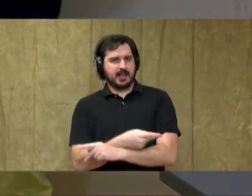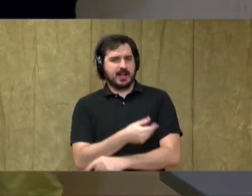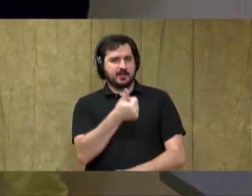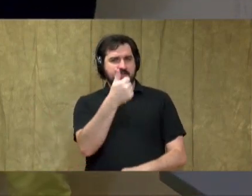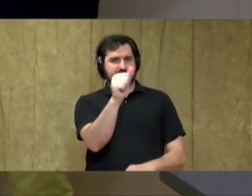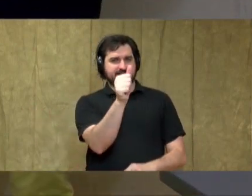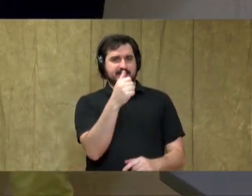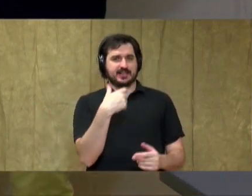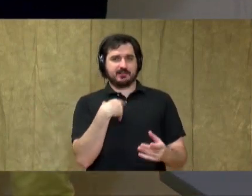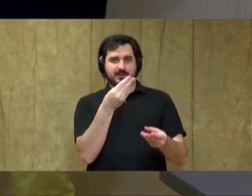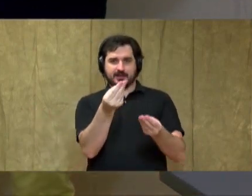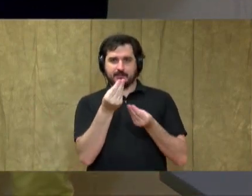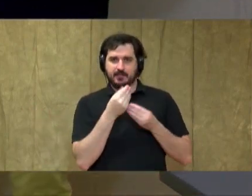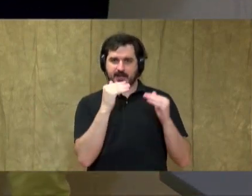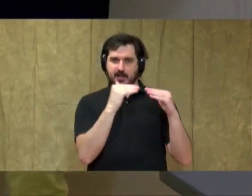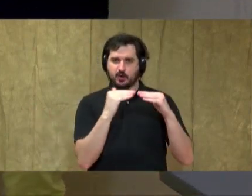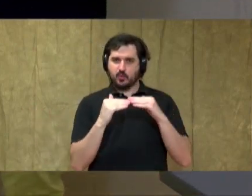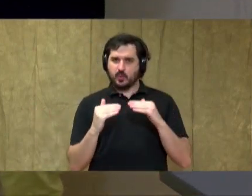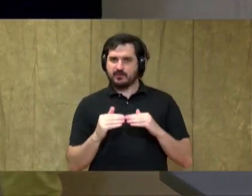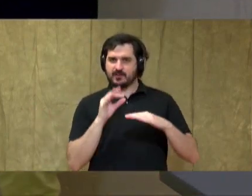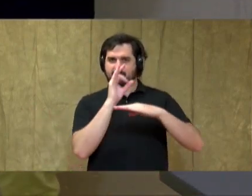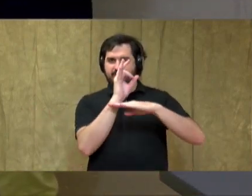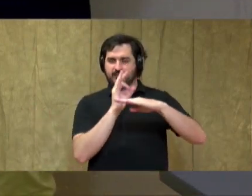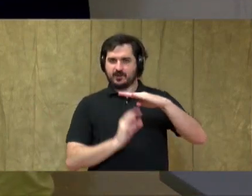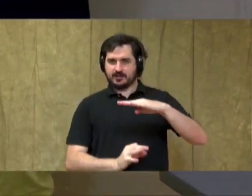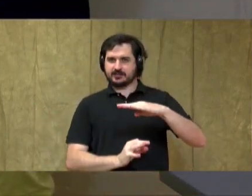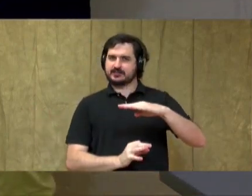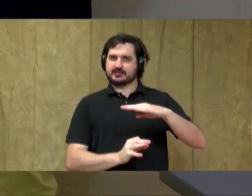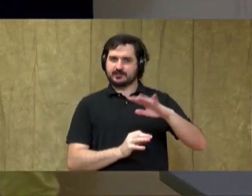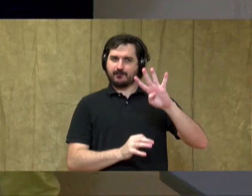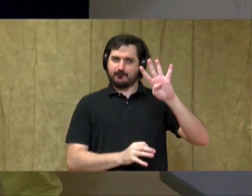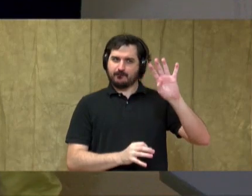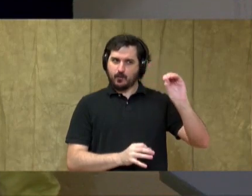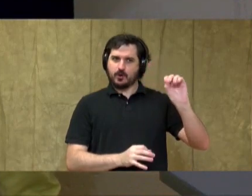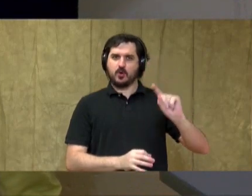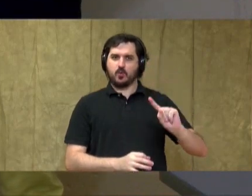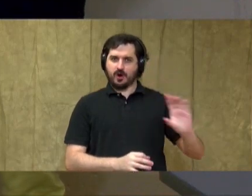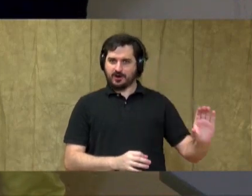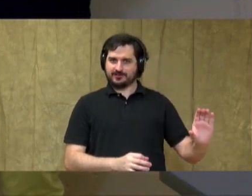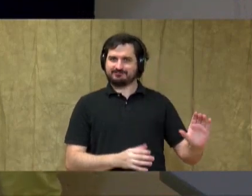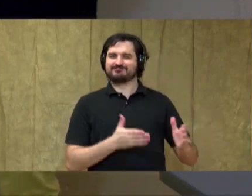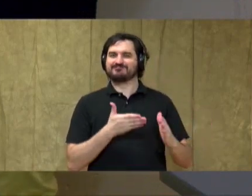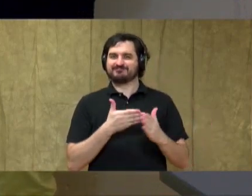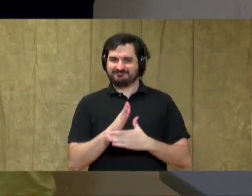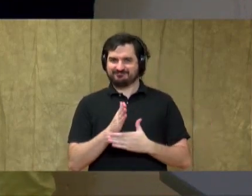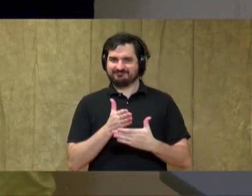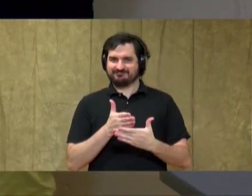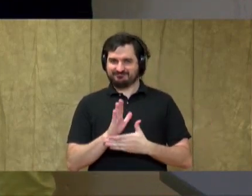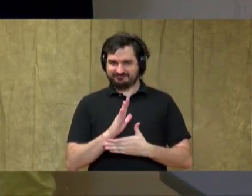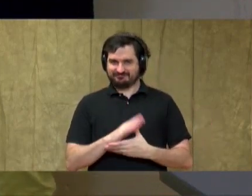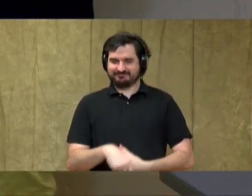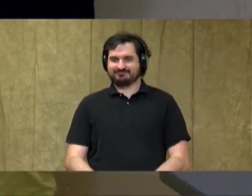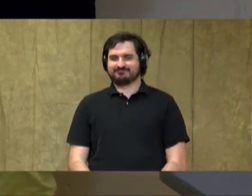equivalent fraction of 40 hundredths. All right.